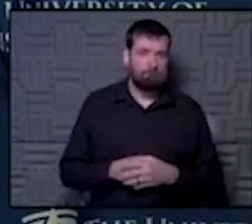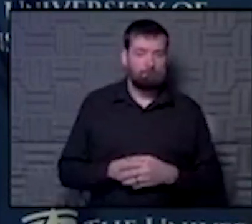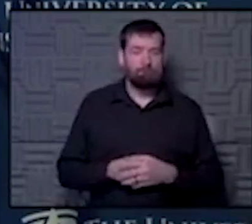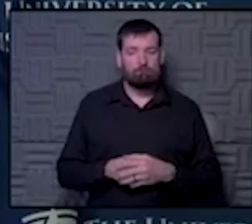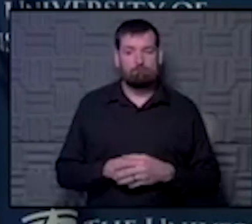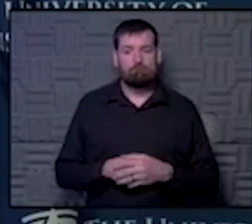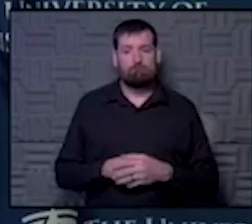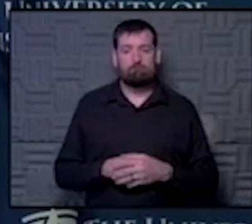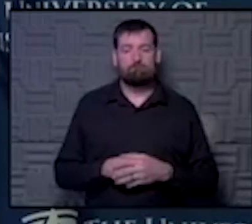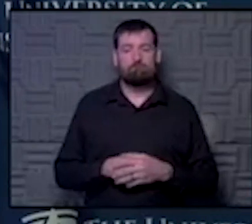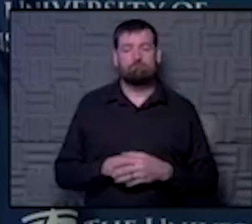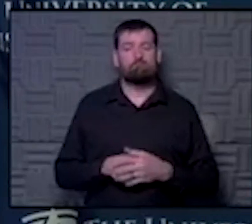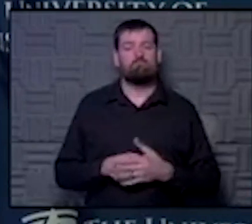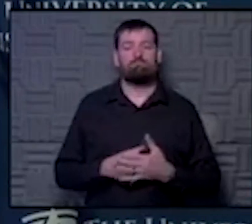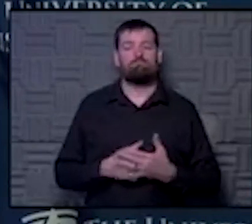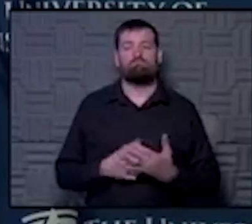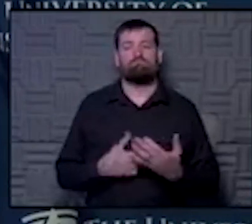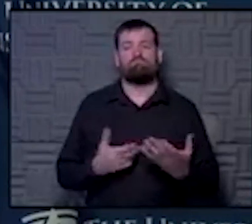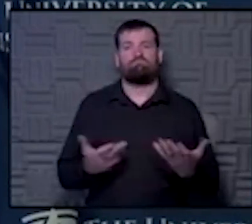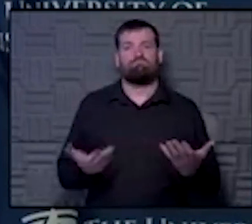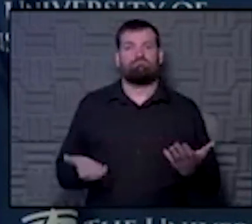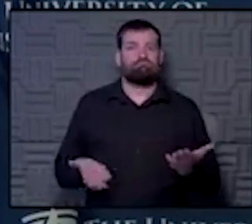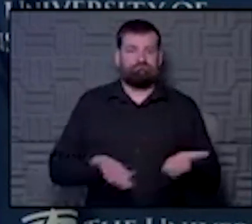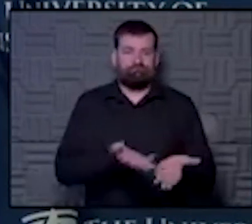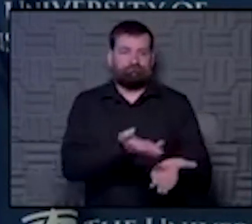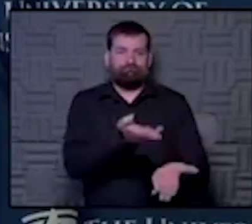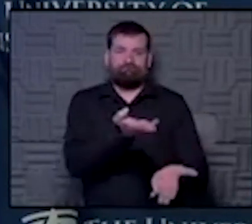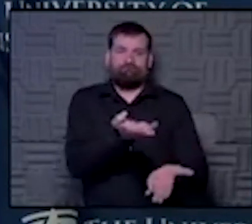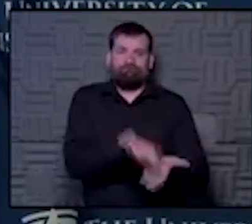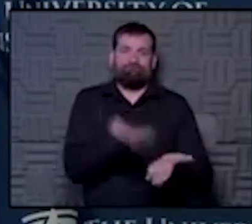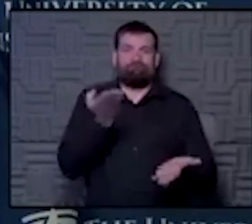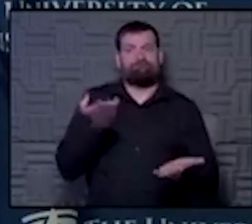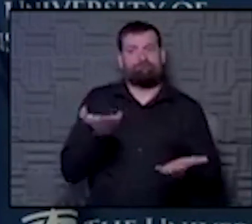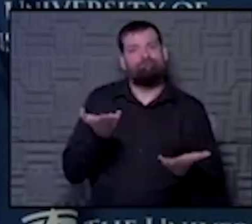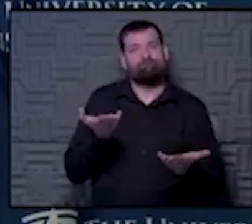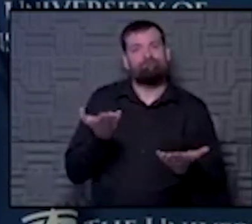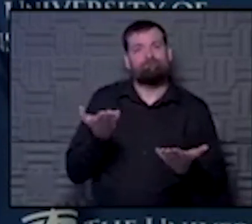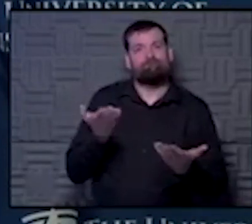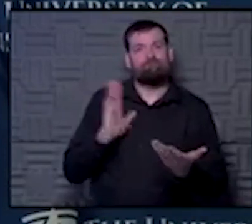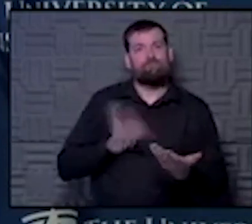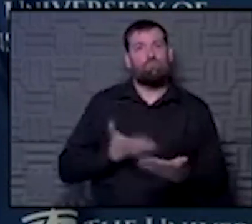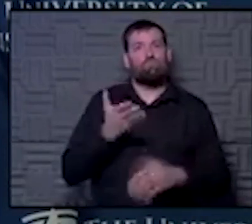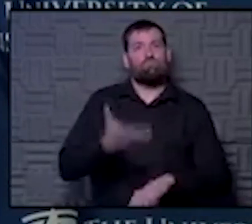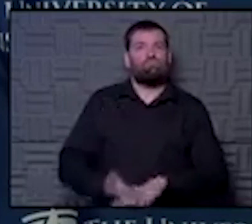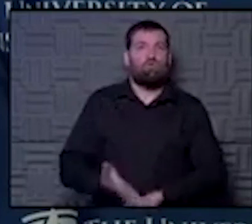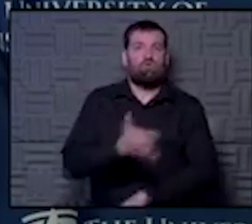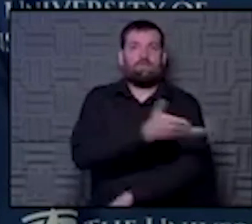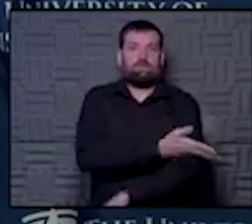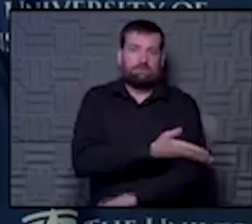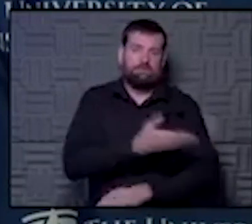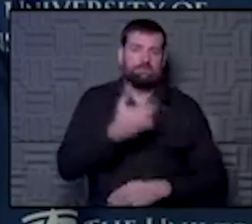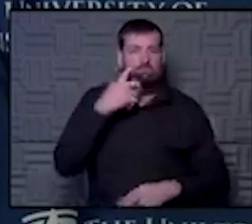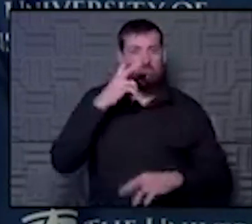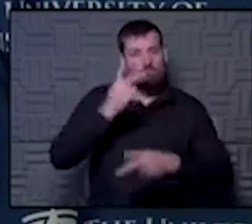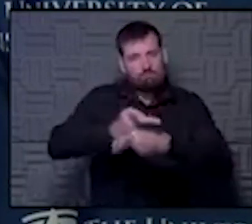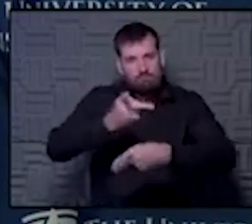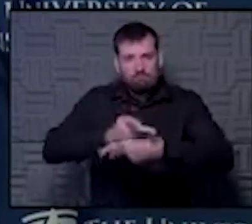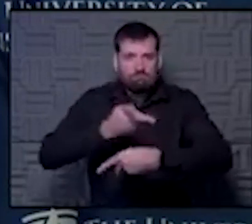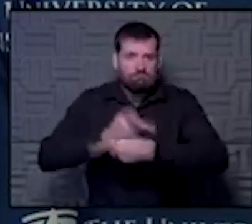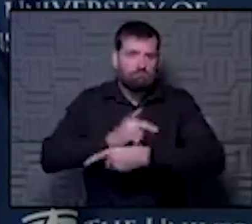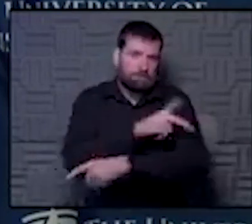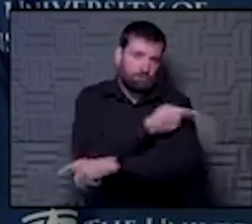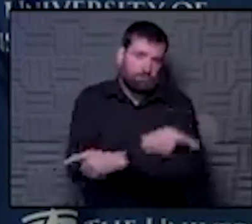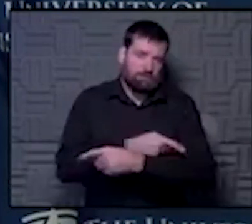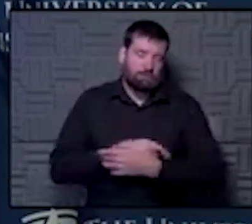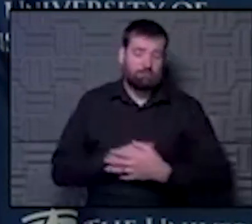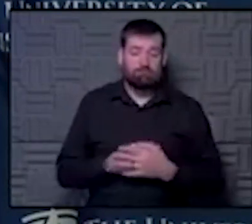probably speaks a volume to the progress that we are making to take care of our patients. In